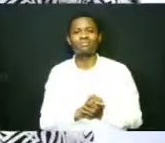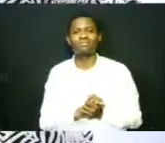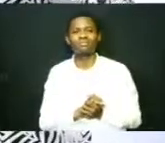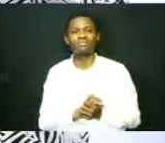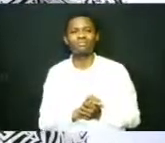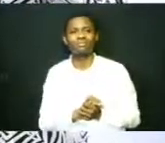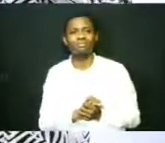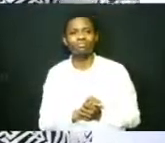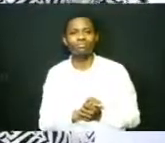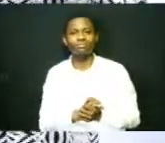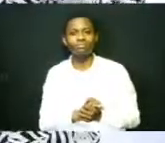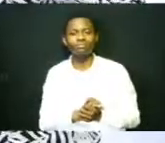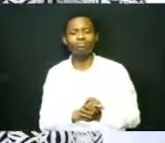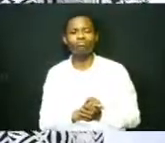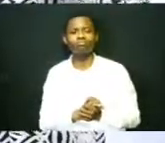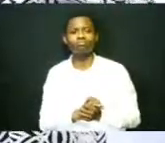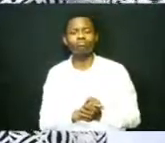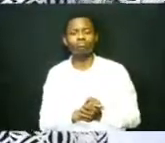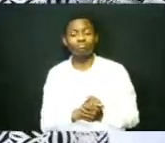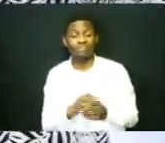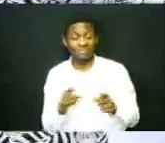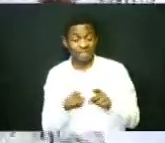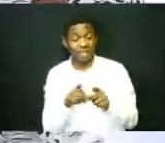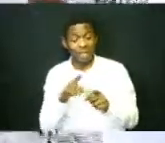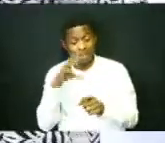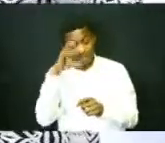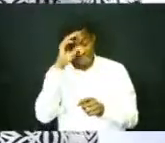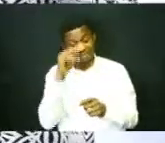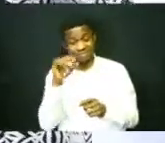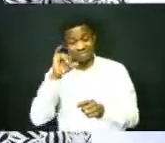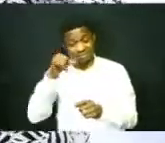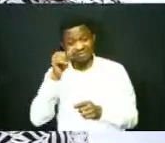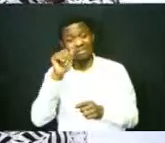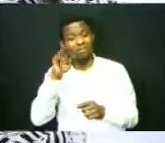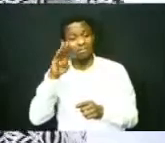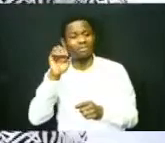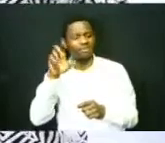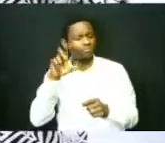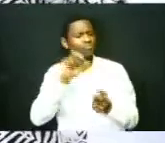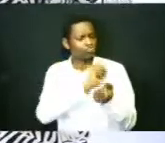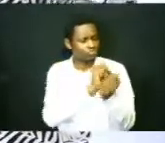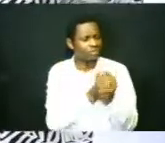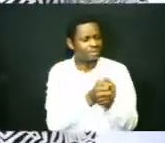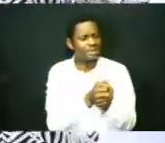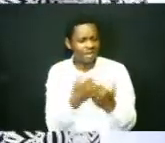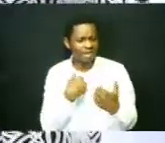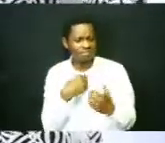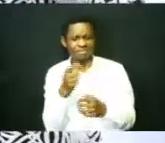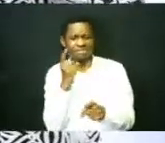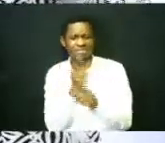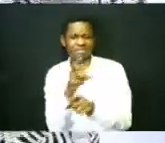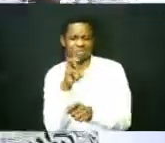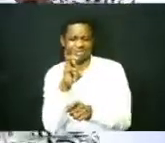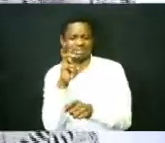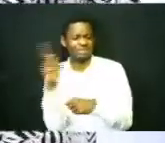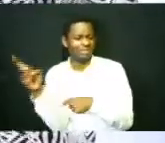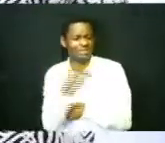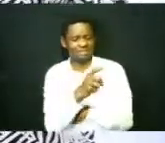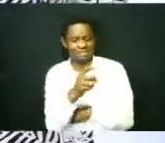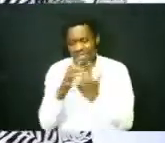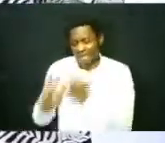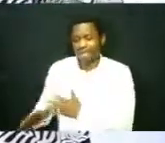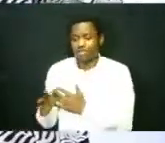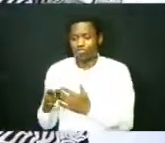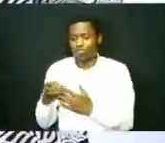eho sane ayabes obo urade mpaa onyame sakra no no akabe ye nansia pe ni ewie afi mumie nyi nyame